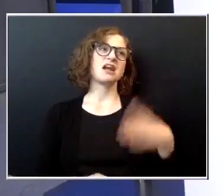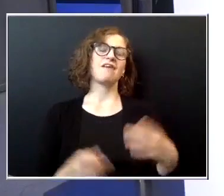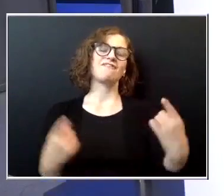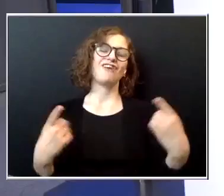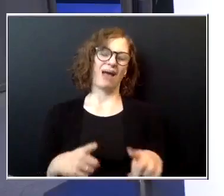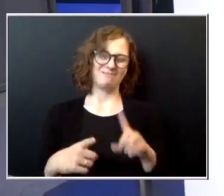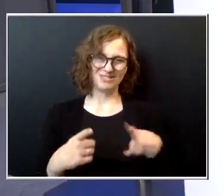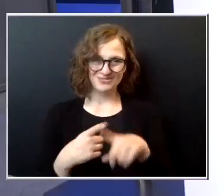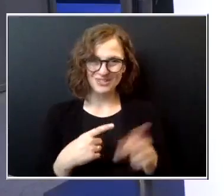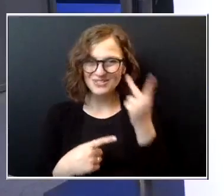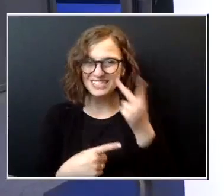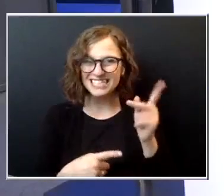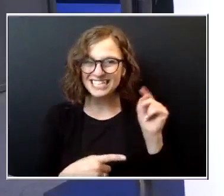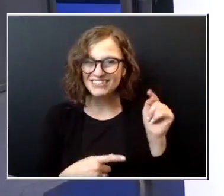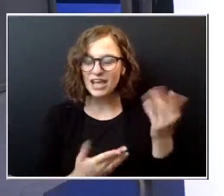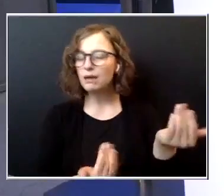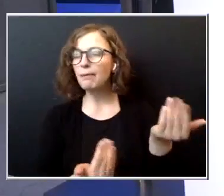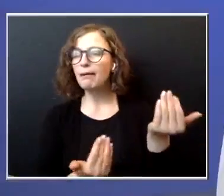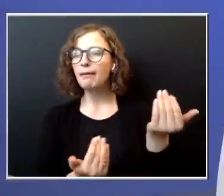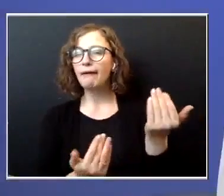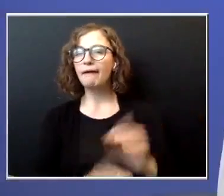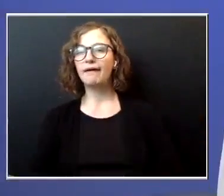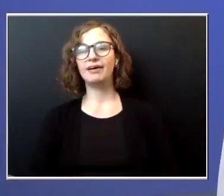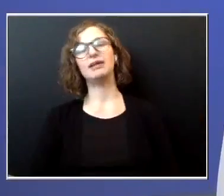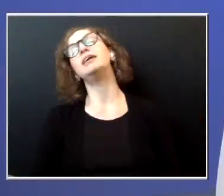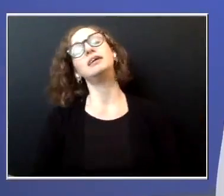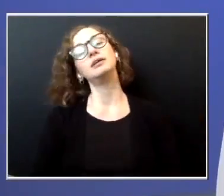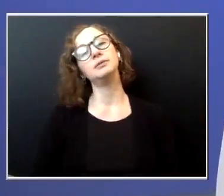Go on, let us have it. I think one of the things,